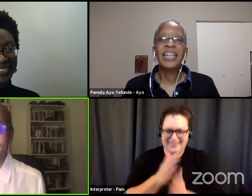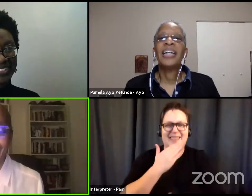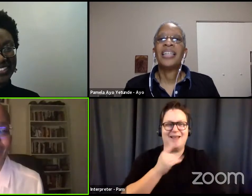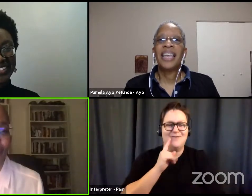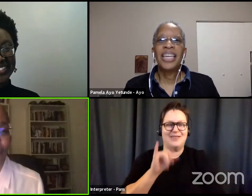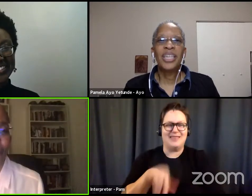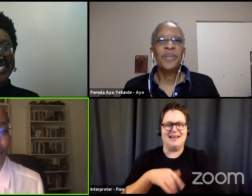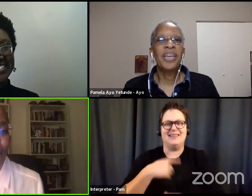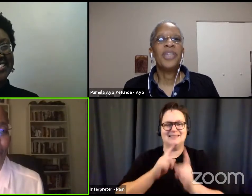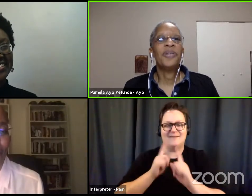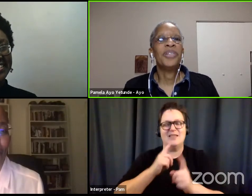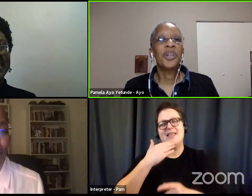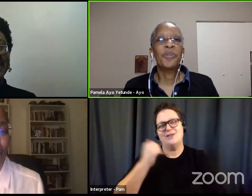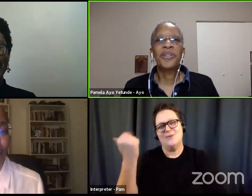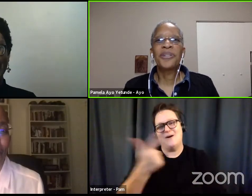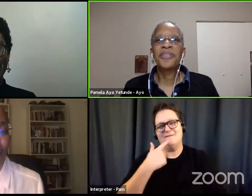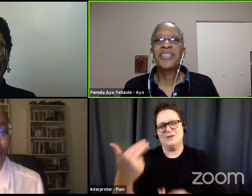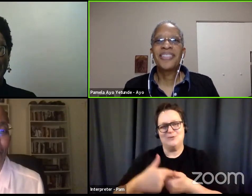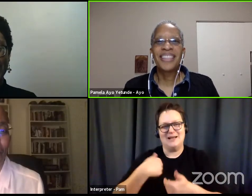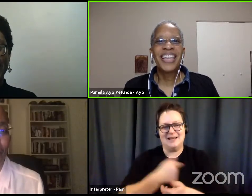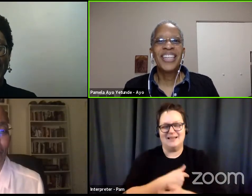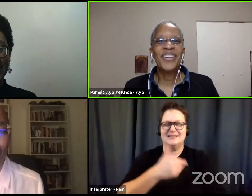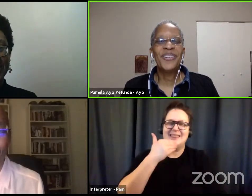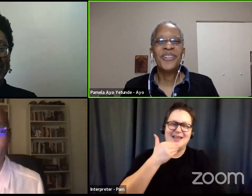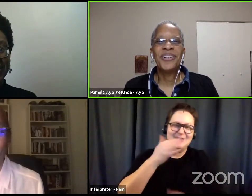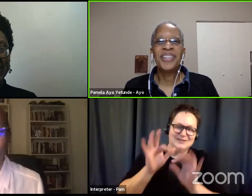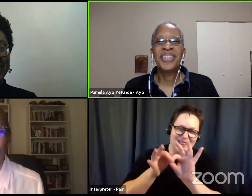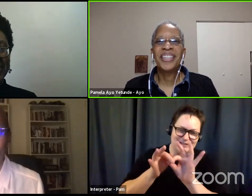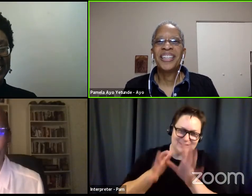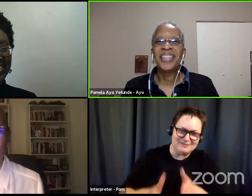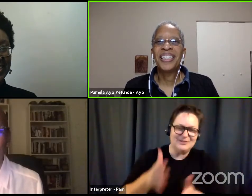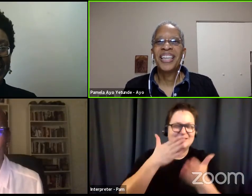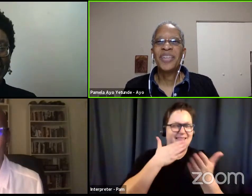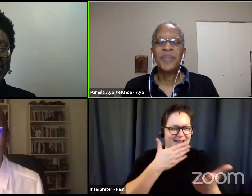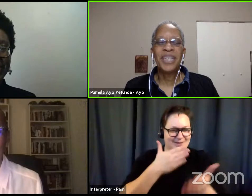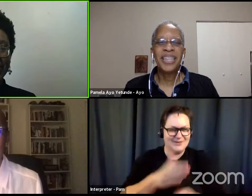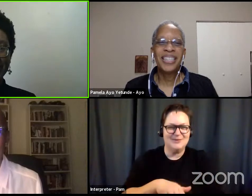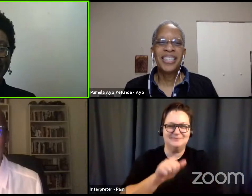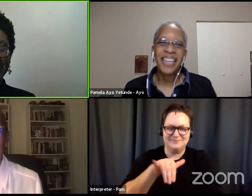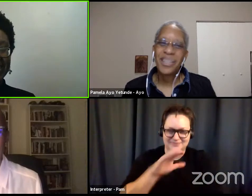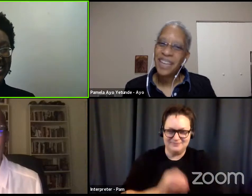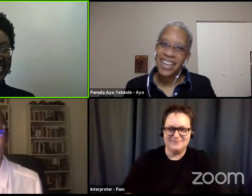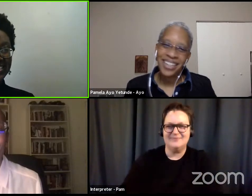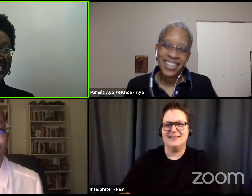for joining us. Thank you. Thank you, interpreters. Thank you.